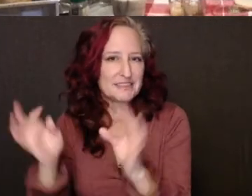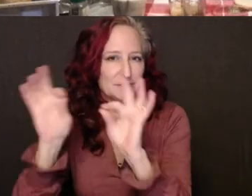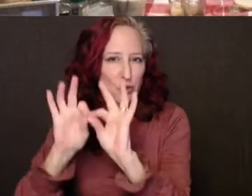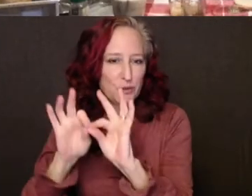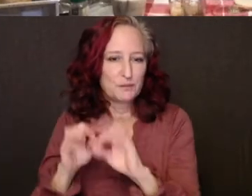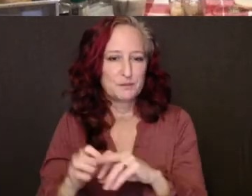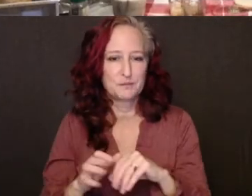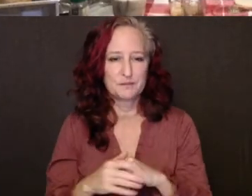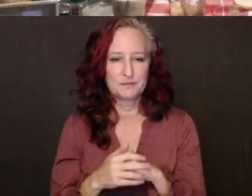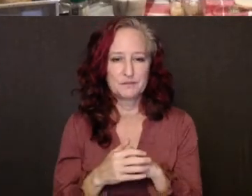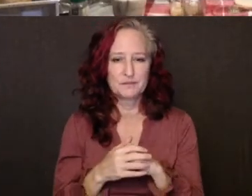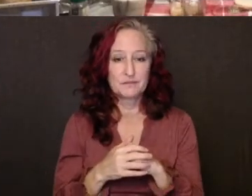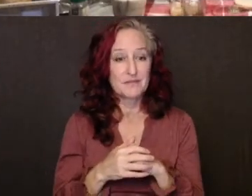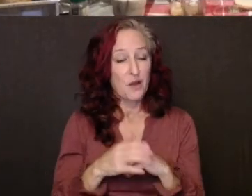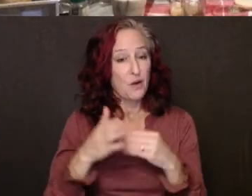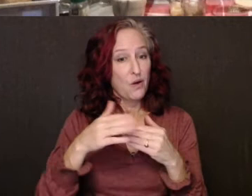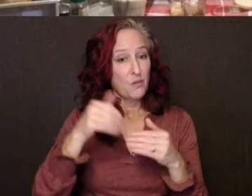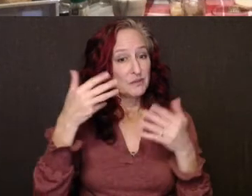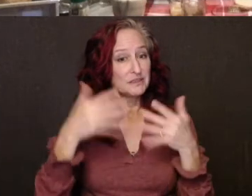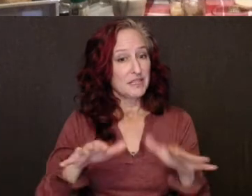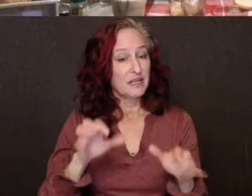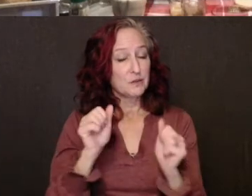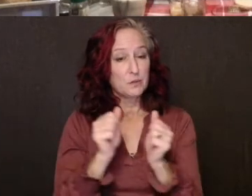Cool. So